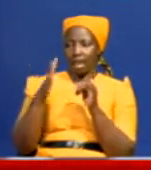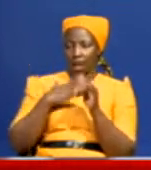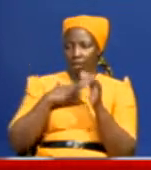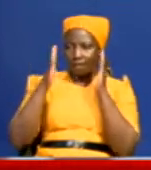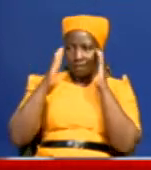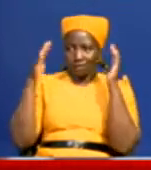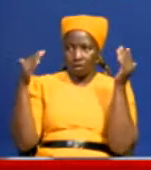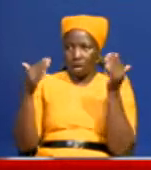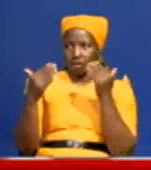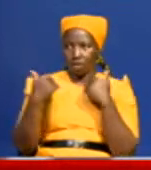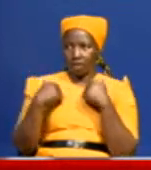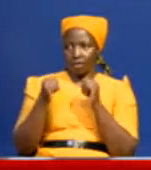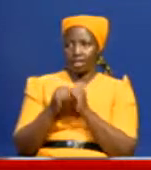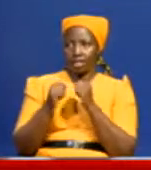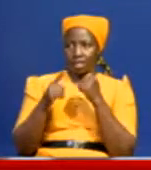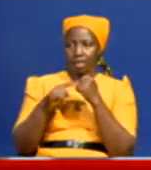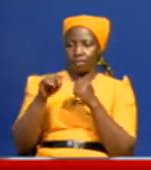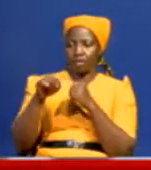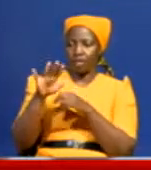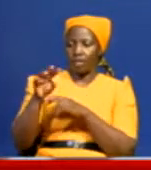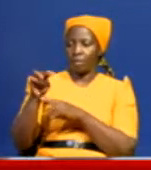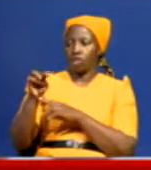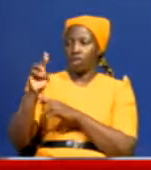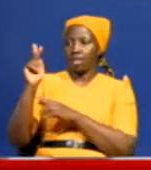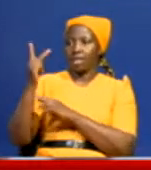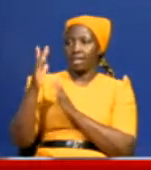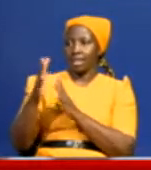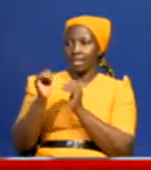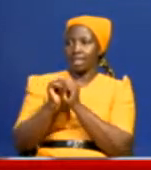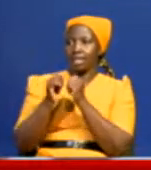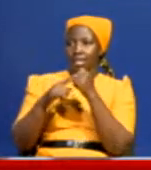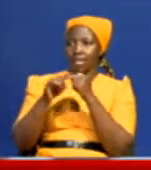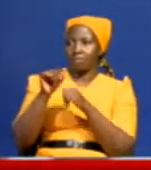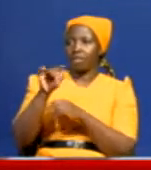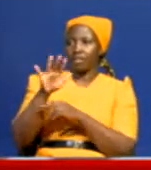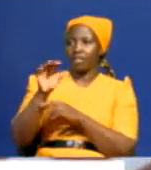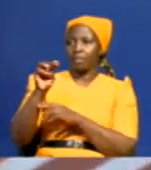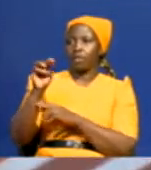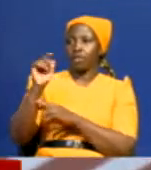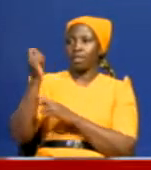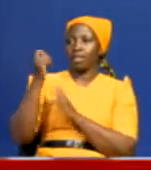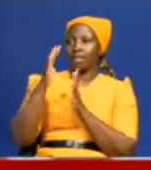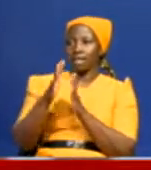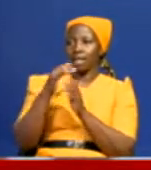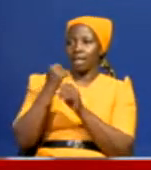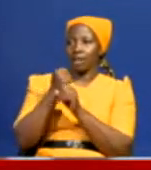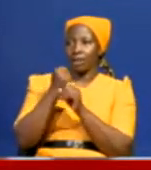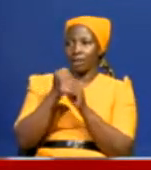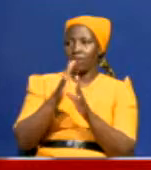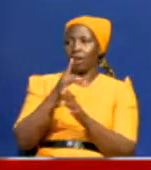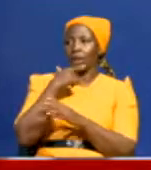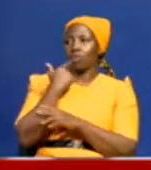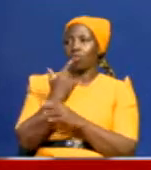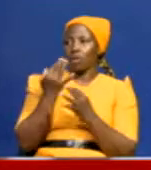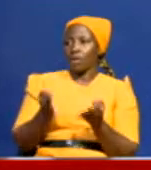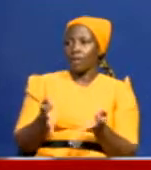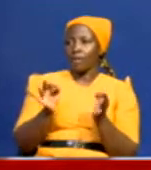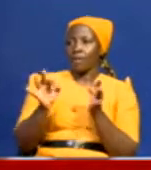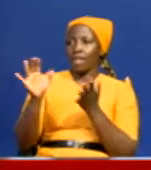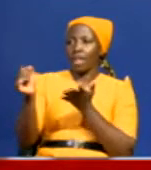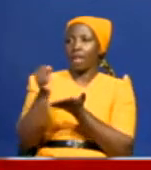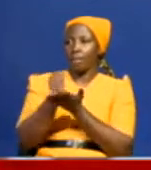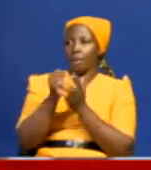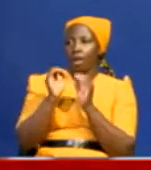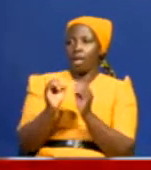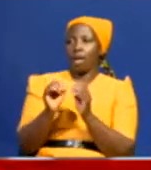These 16.5 million Kenyans, 16.5 million Kenyan workforce who are not formally employed,